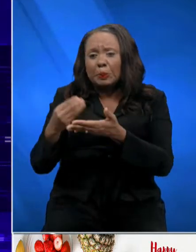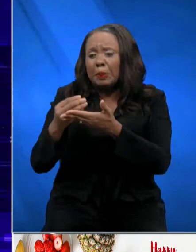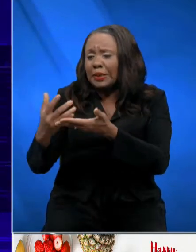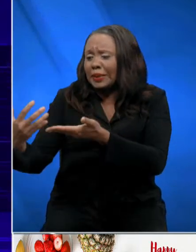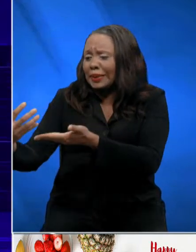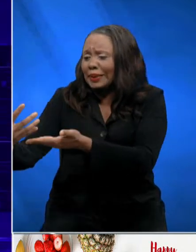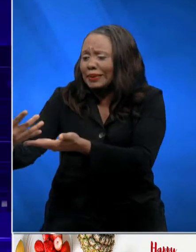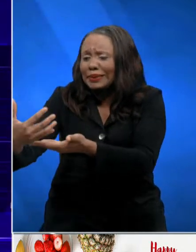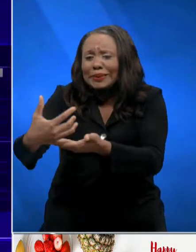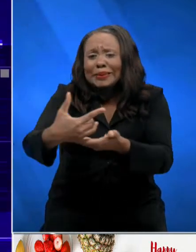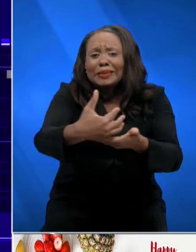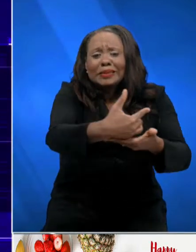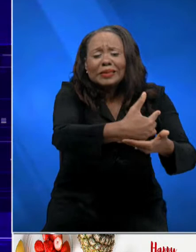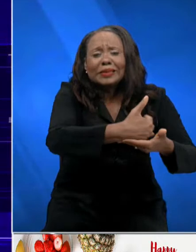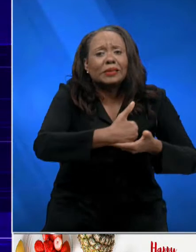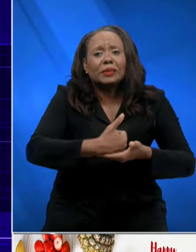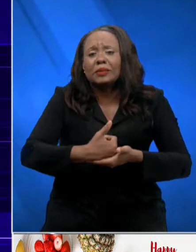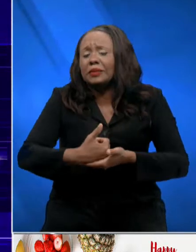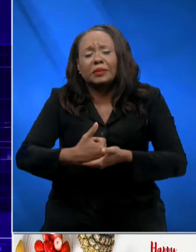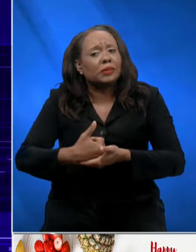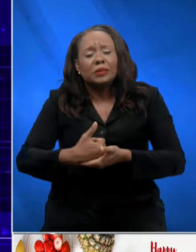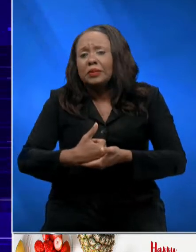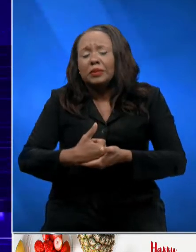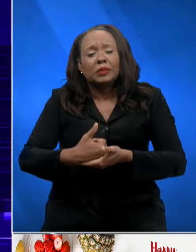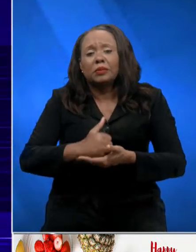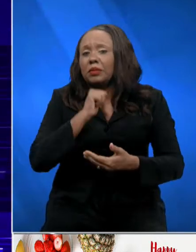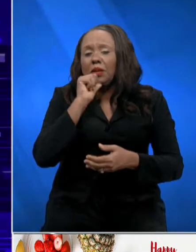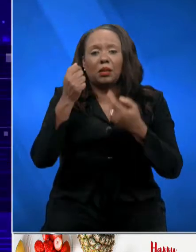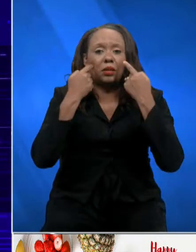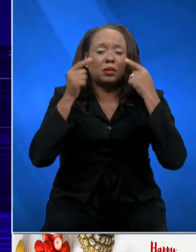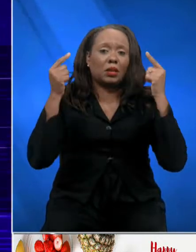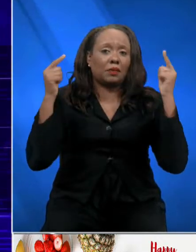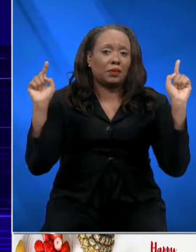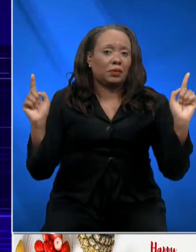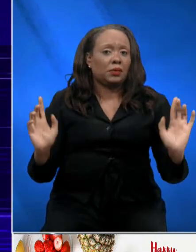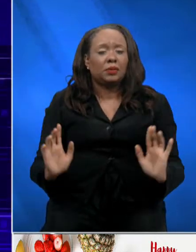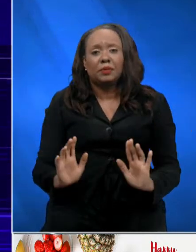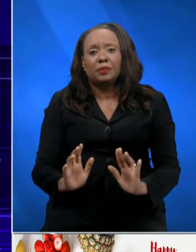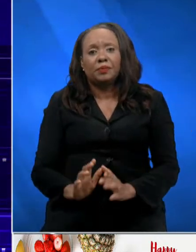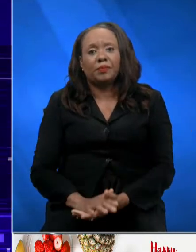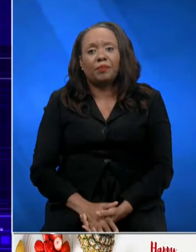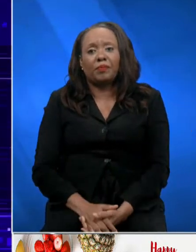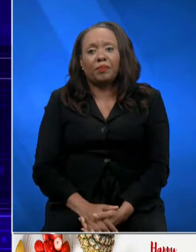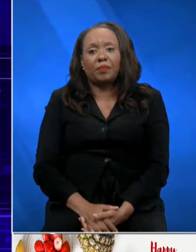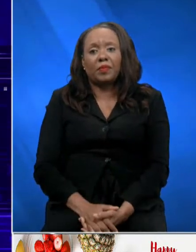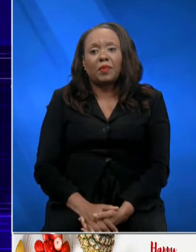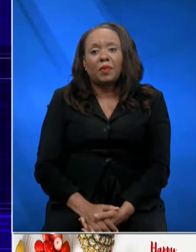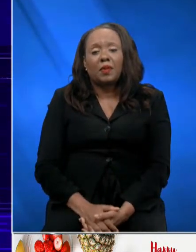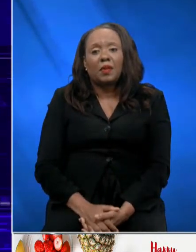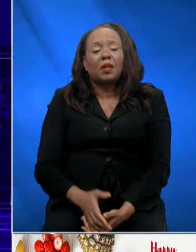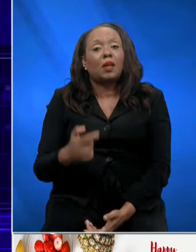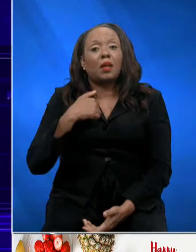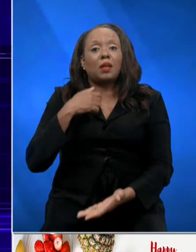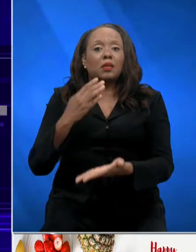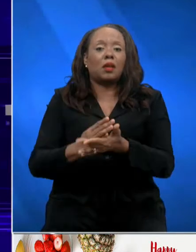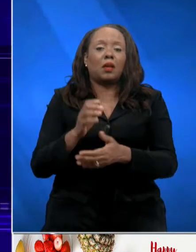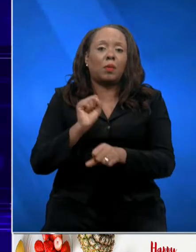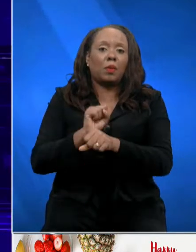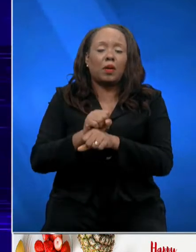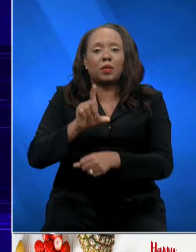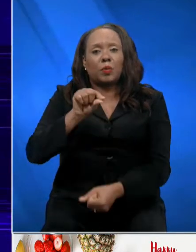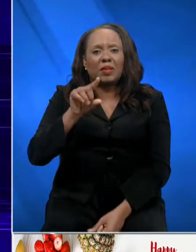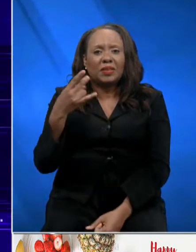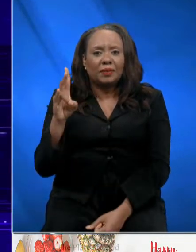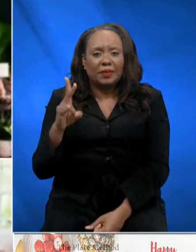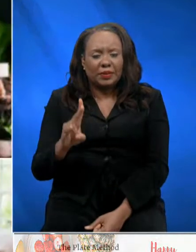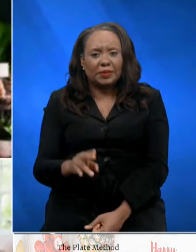best. So, but yes, still it was not successful. And I came out from work in 2017. Did you feel